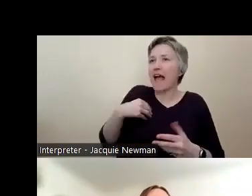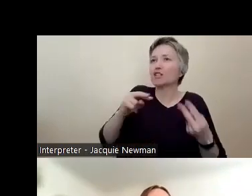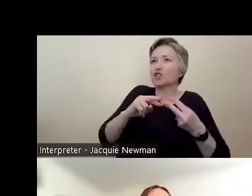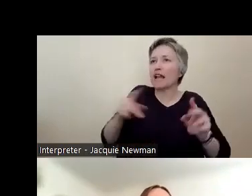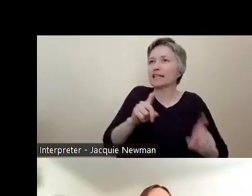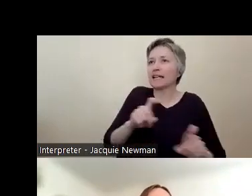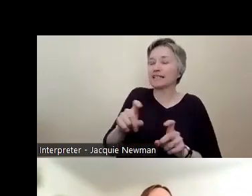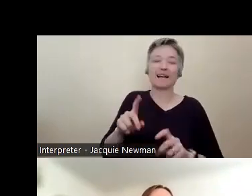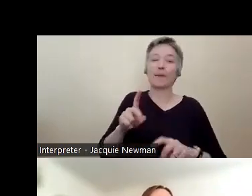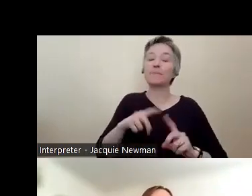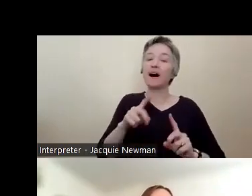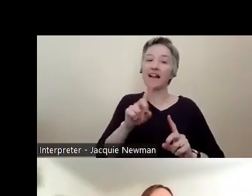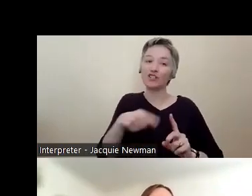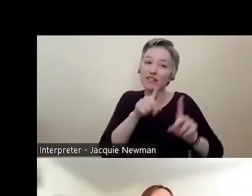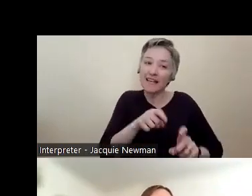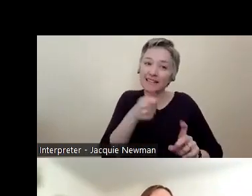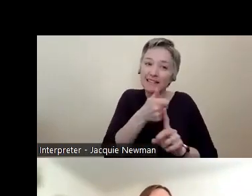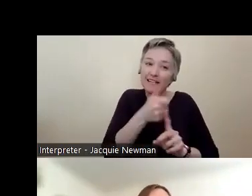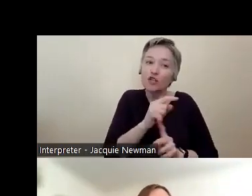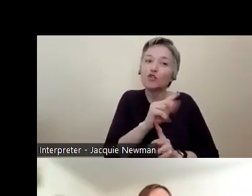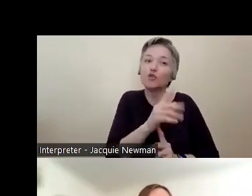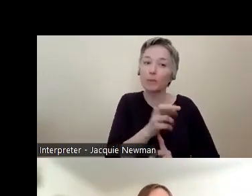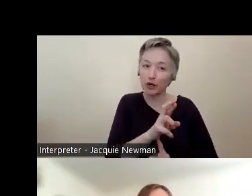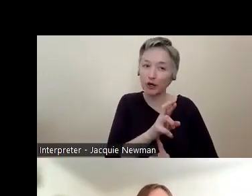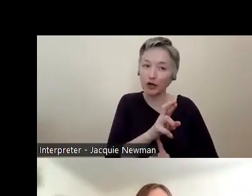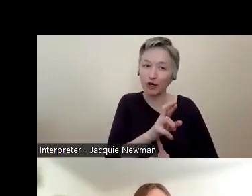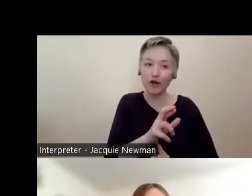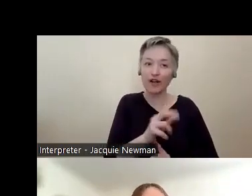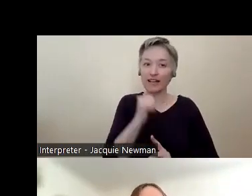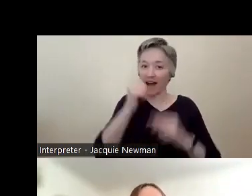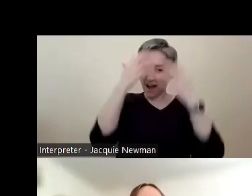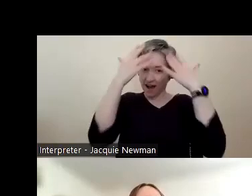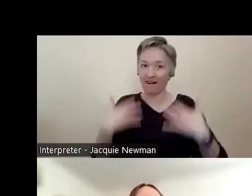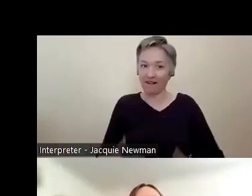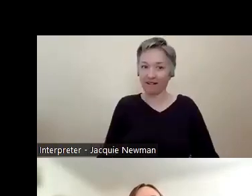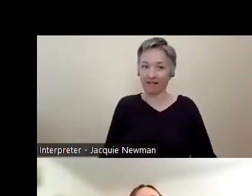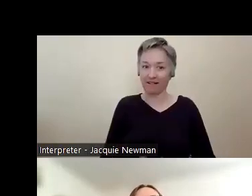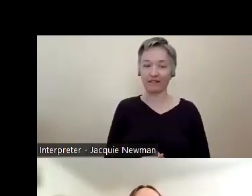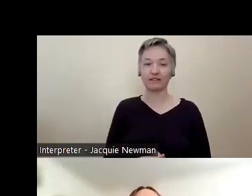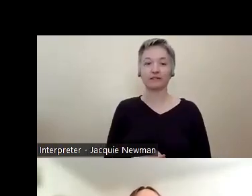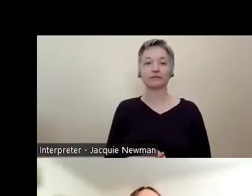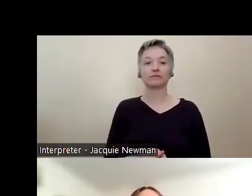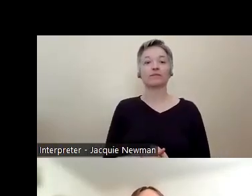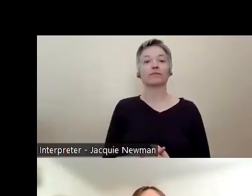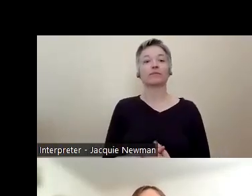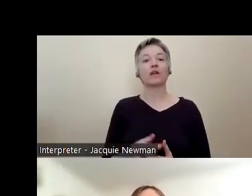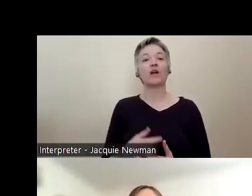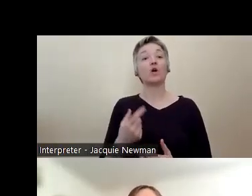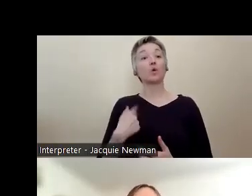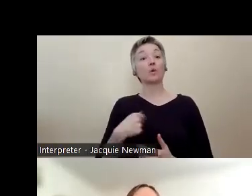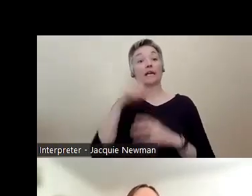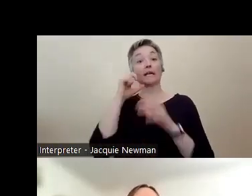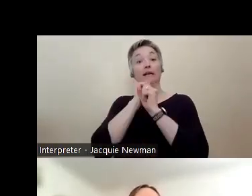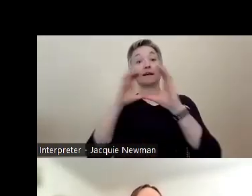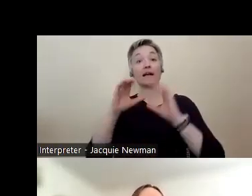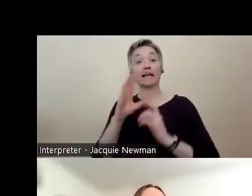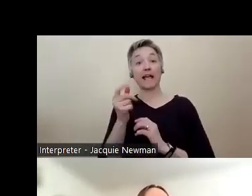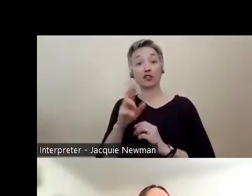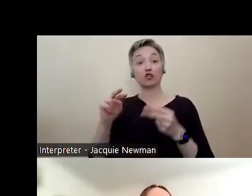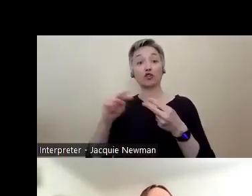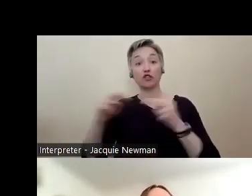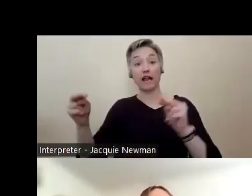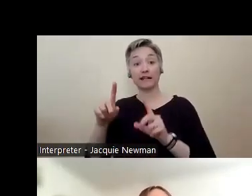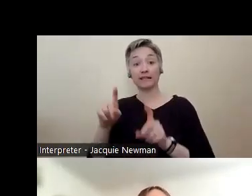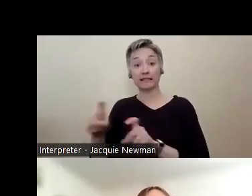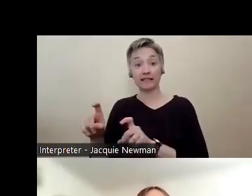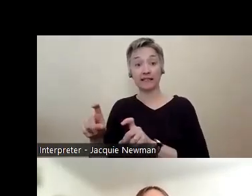oncology, and that's testing the tumor itself for those specific mutations. When we think about cancer genetic testing, we refer to it